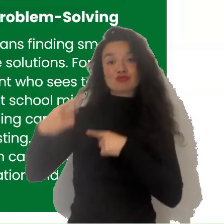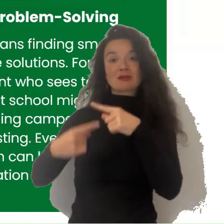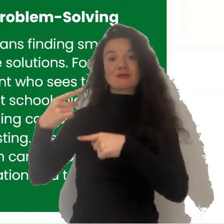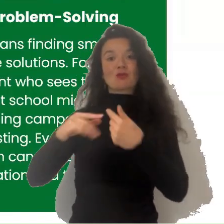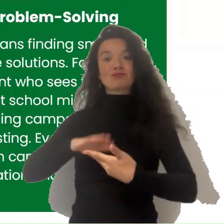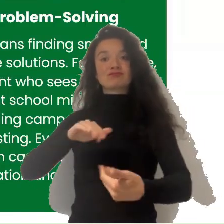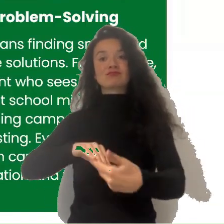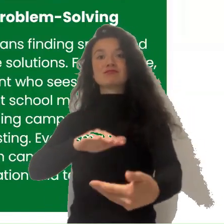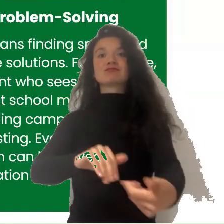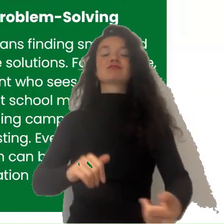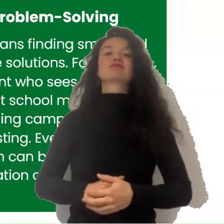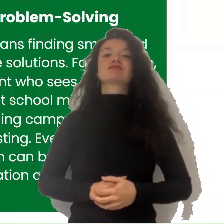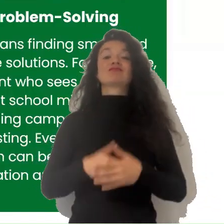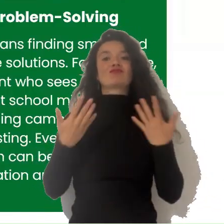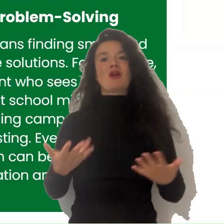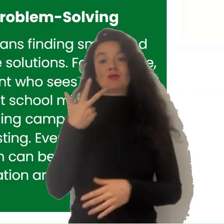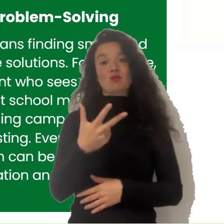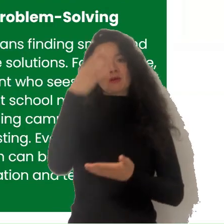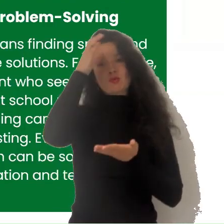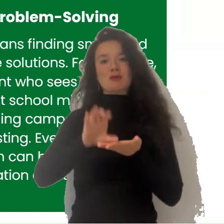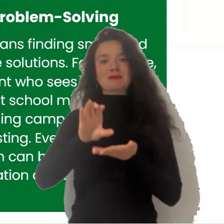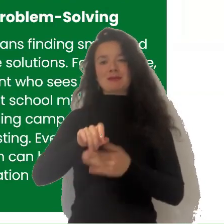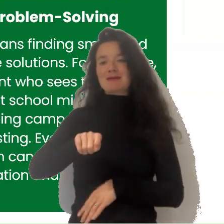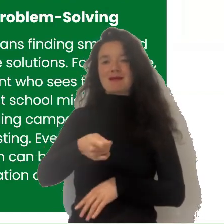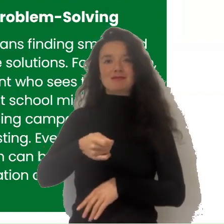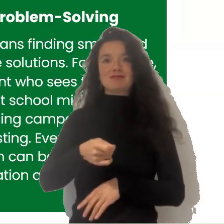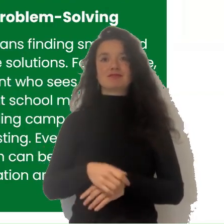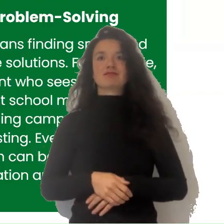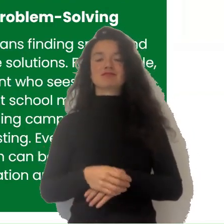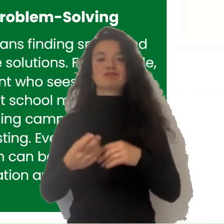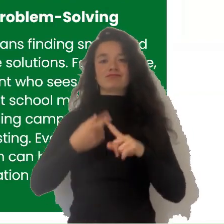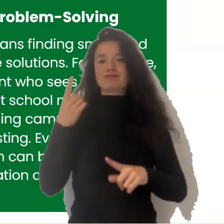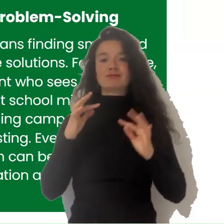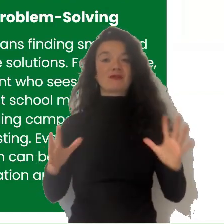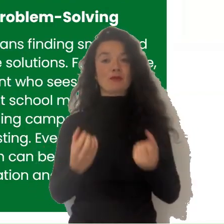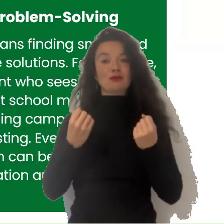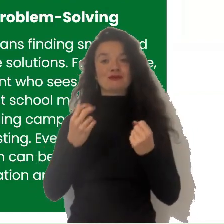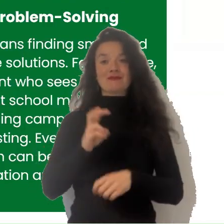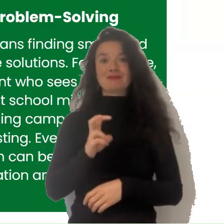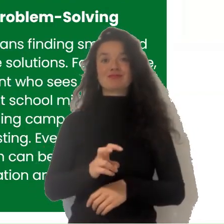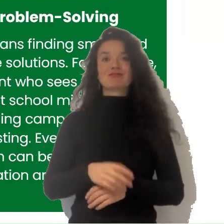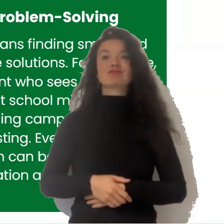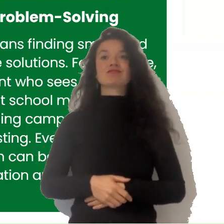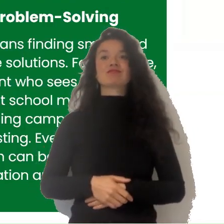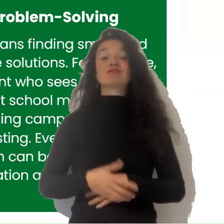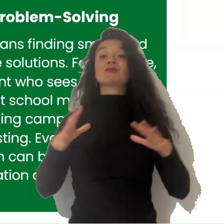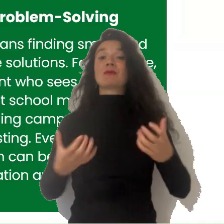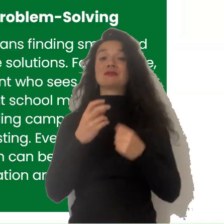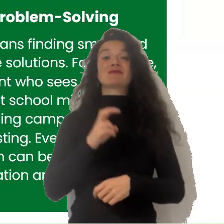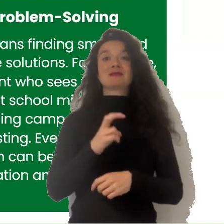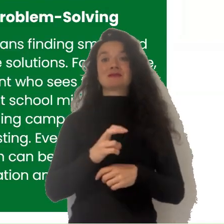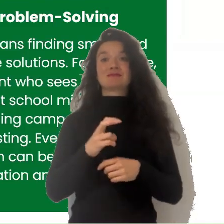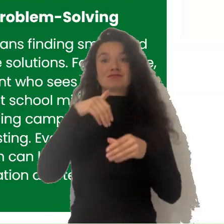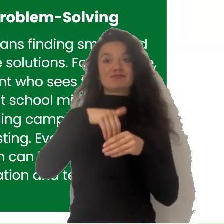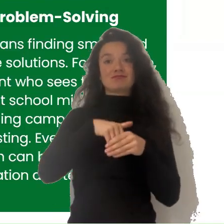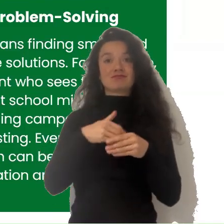are three key green skills concepts. Green skills combine practical abilities and ways